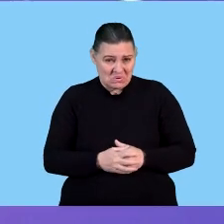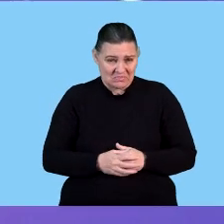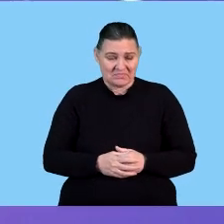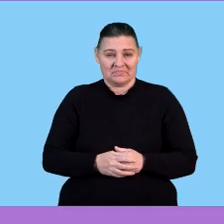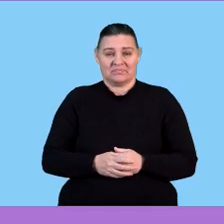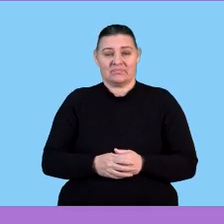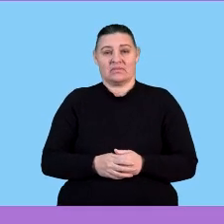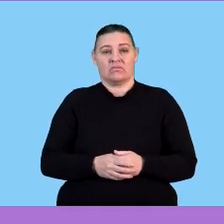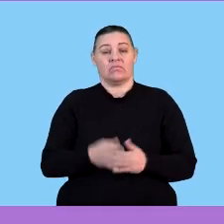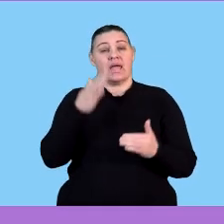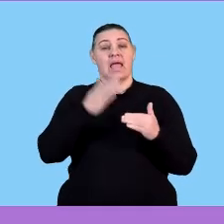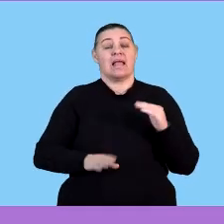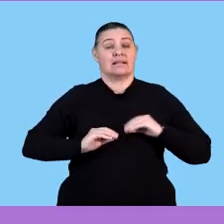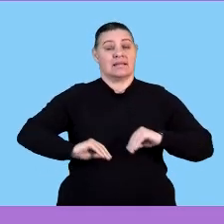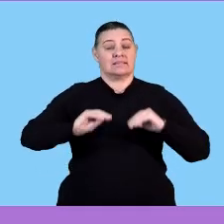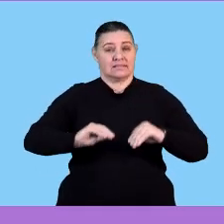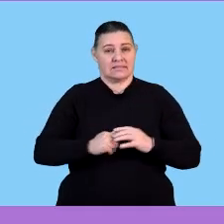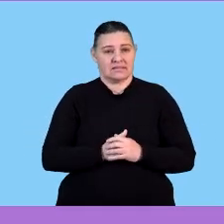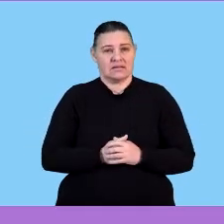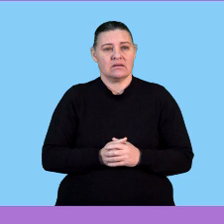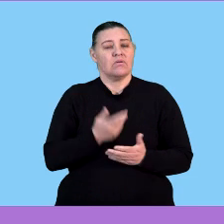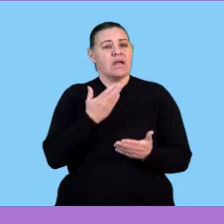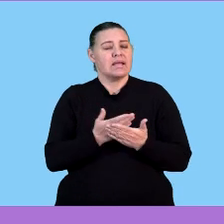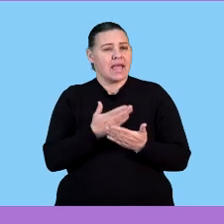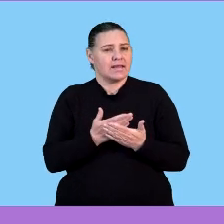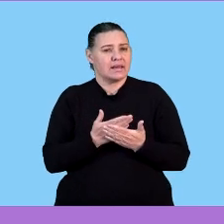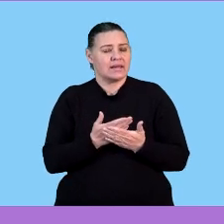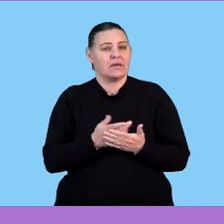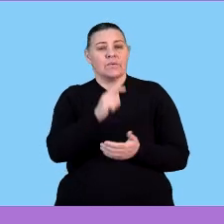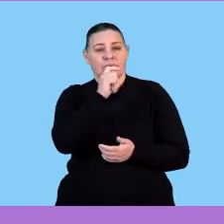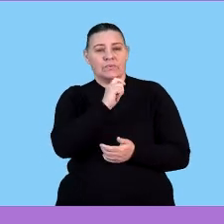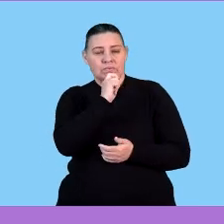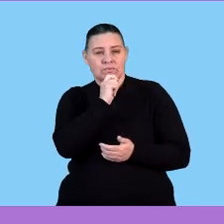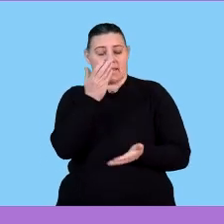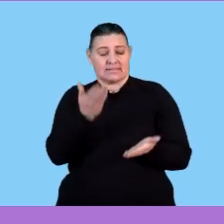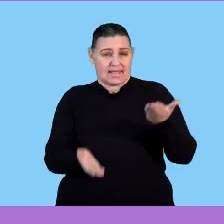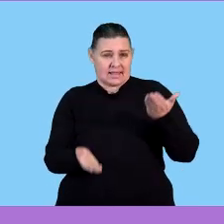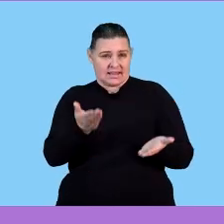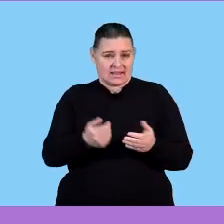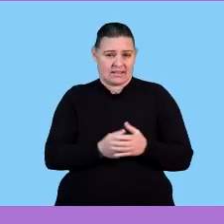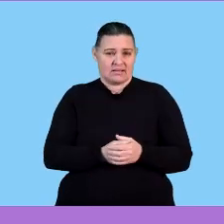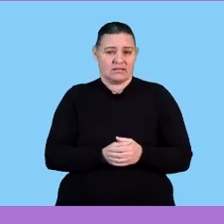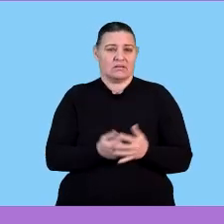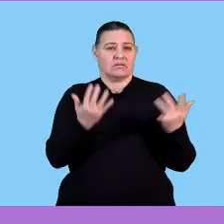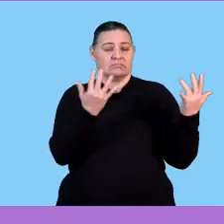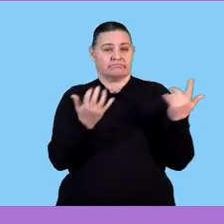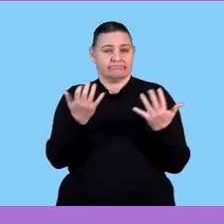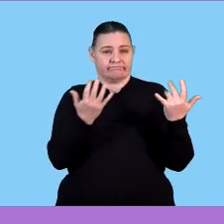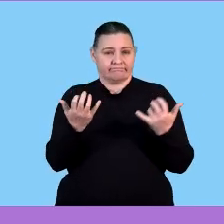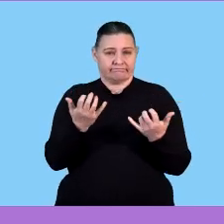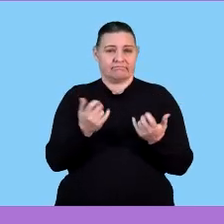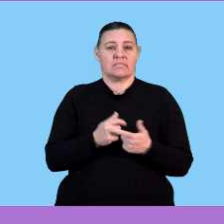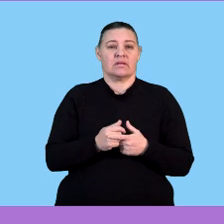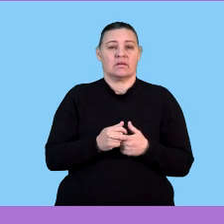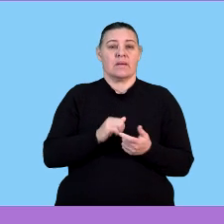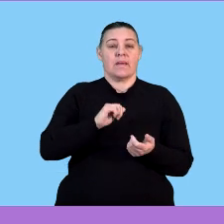Let's go to the next one. By the end of this lesson, you should be able to use scale to calculate